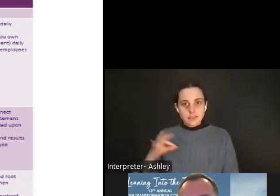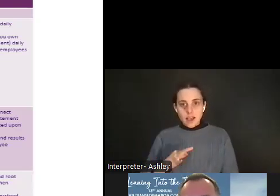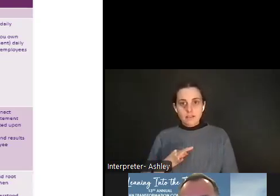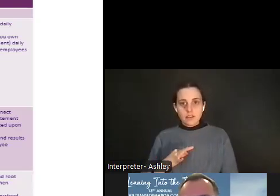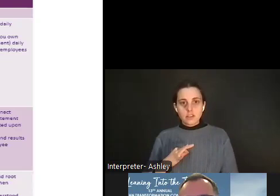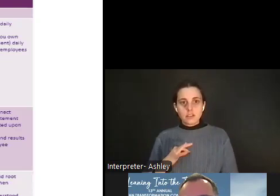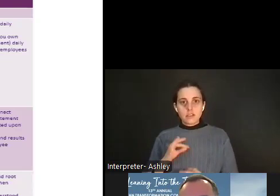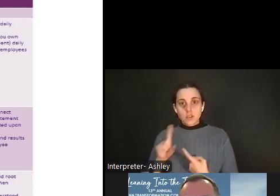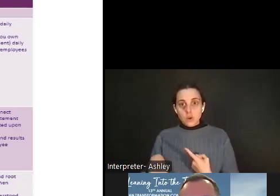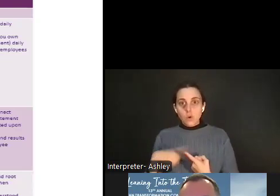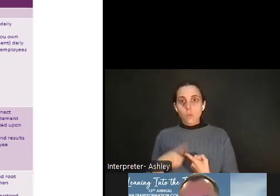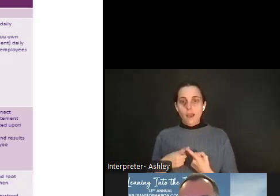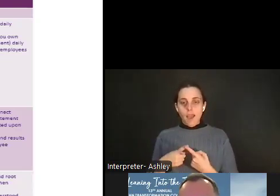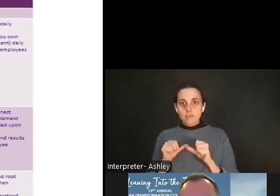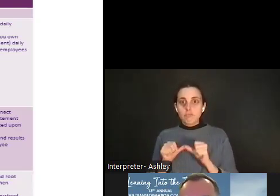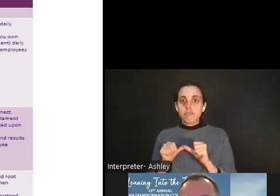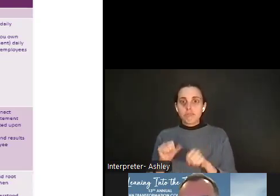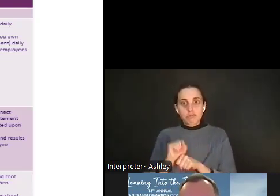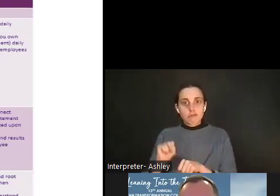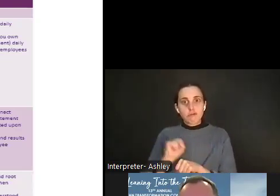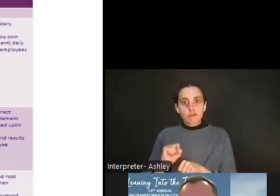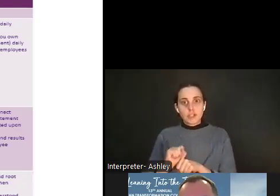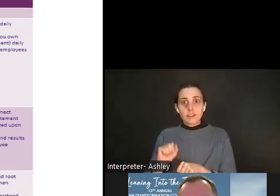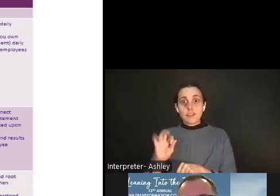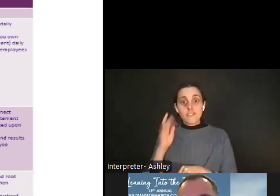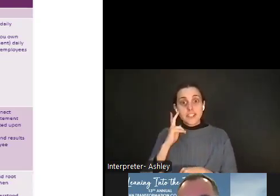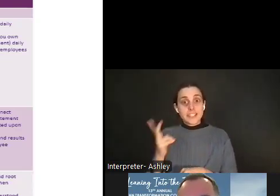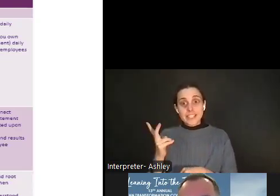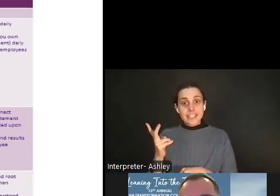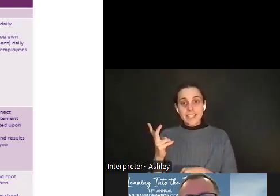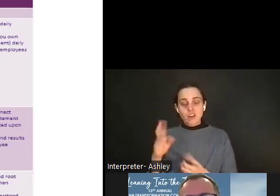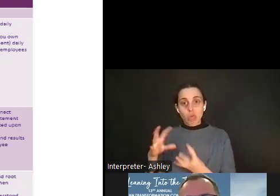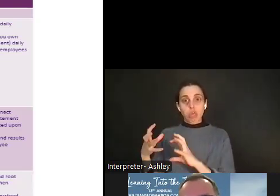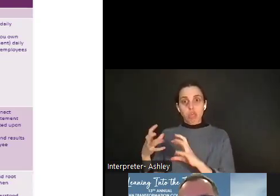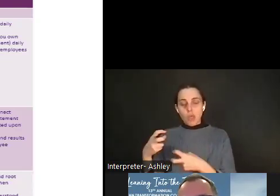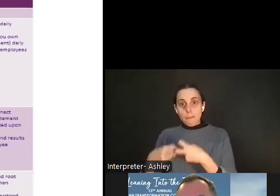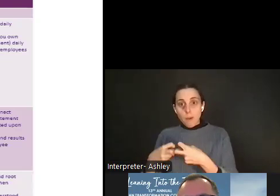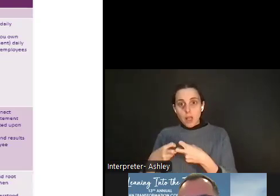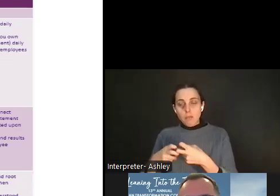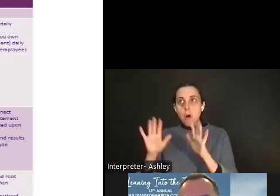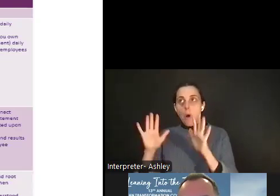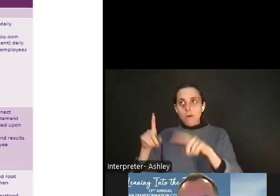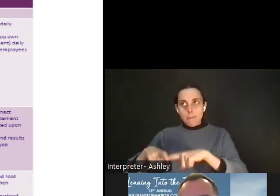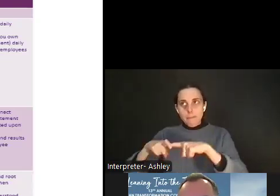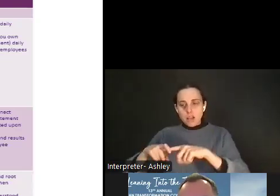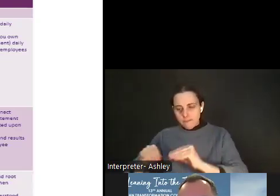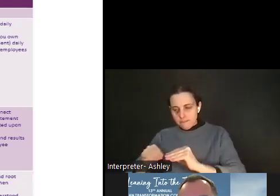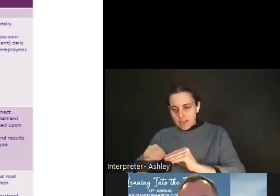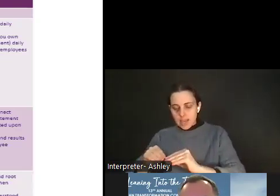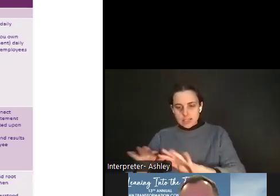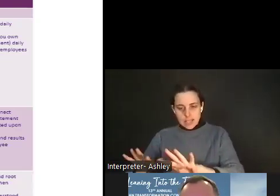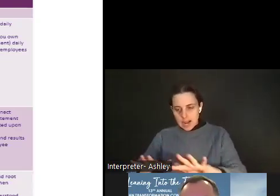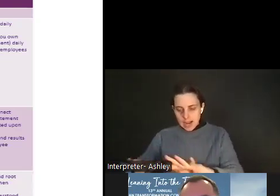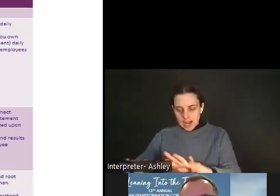and around the track, that if they see a puddle of mud on that track, that they stop and fix it. So next time they go around the